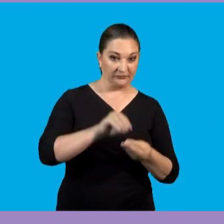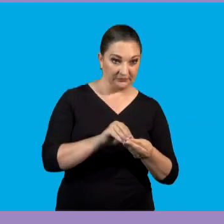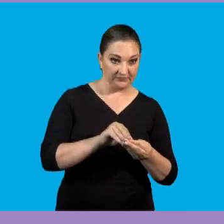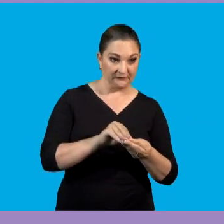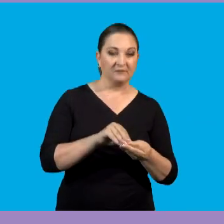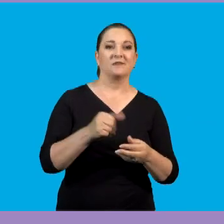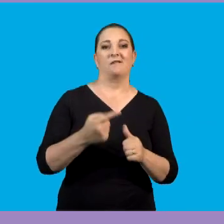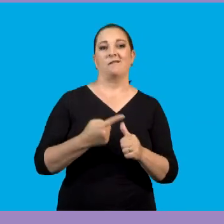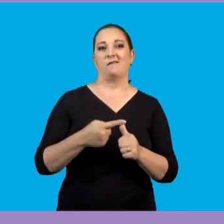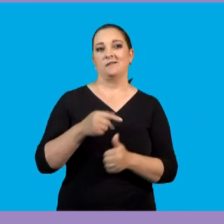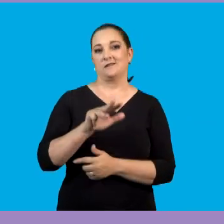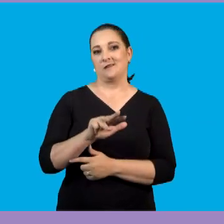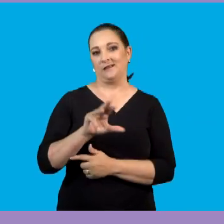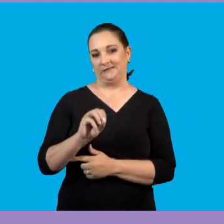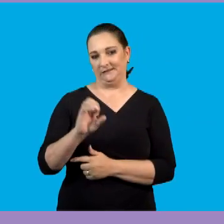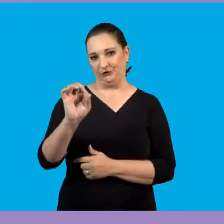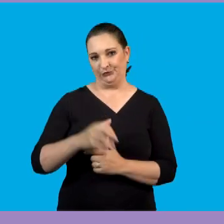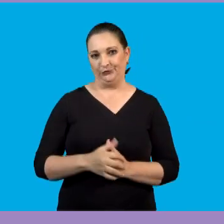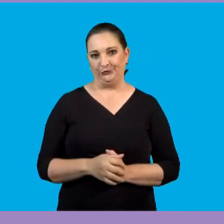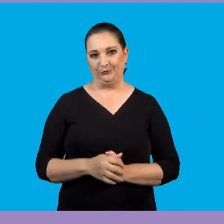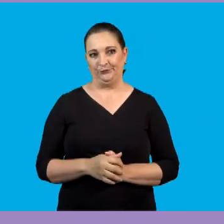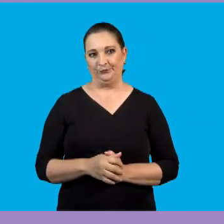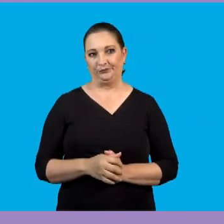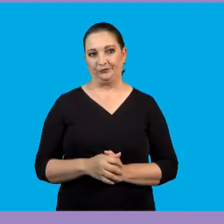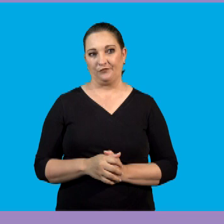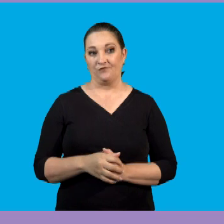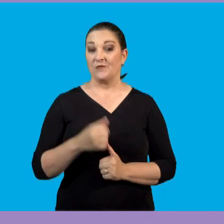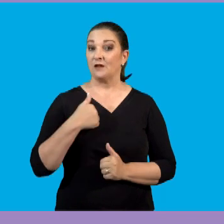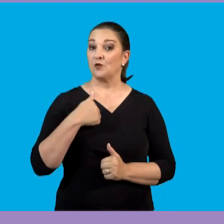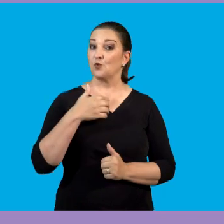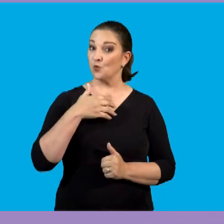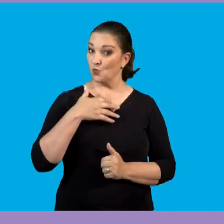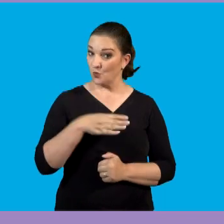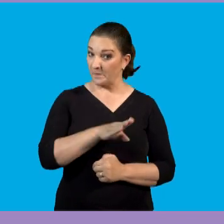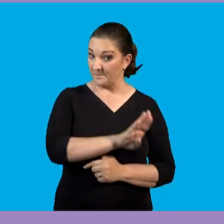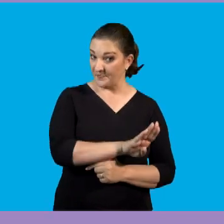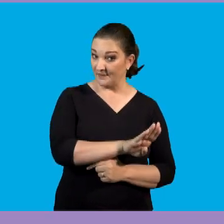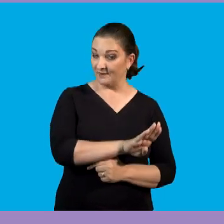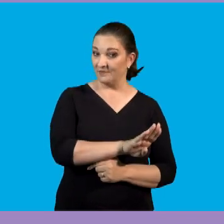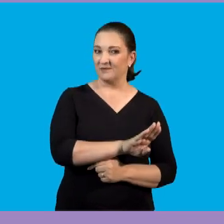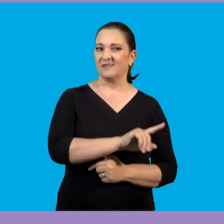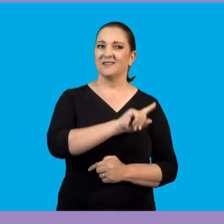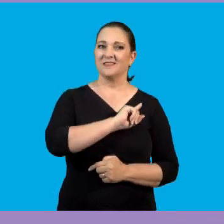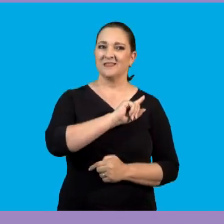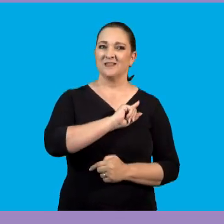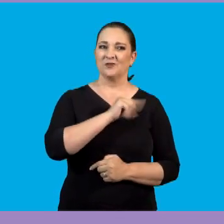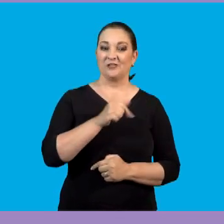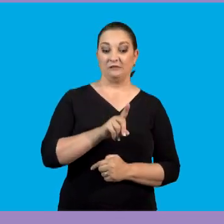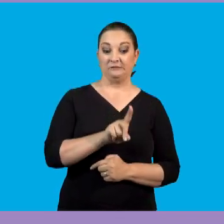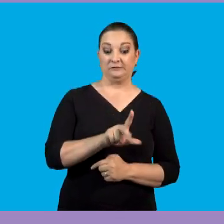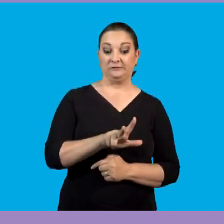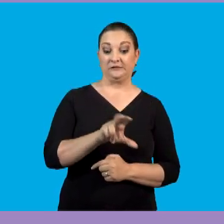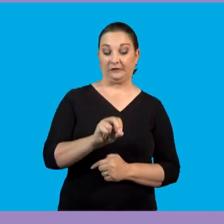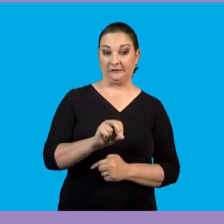us 90 degrees. Now, if we want to calculate what B is, we are going to use the additive inverse